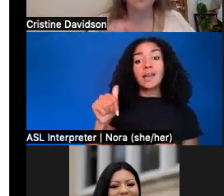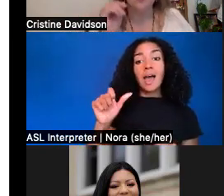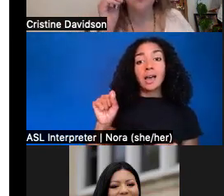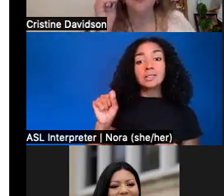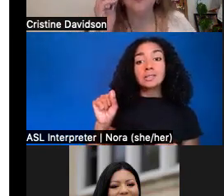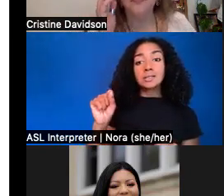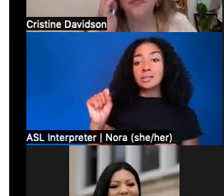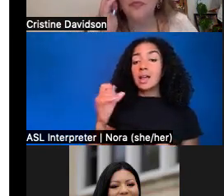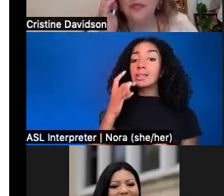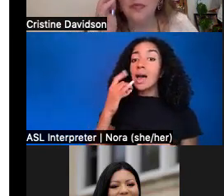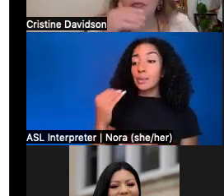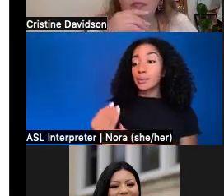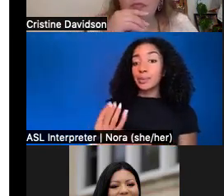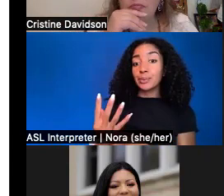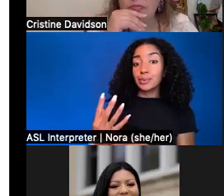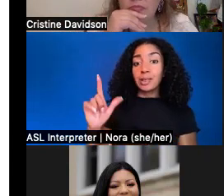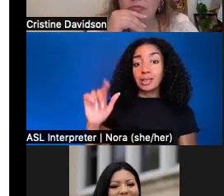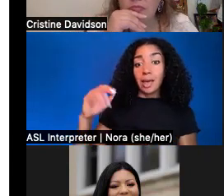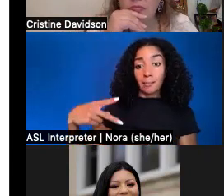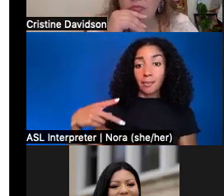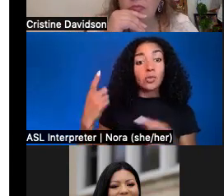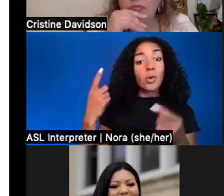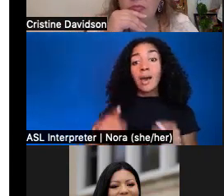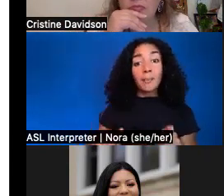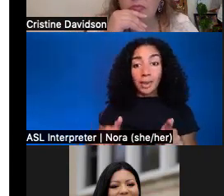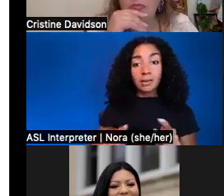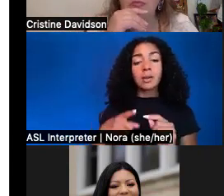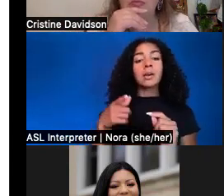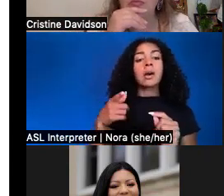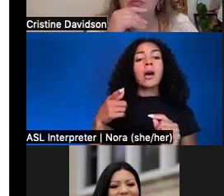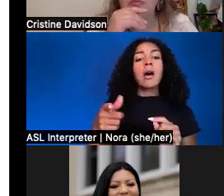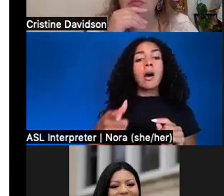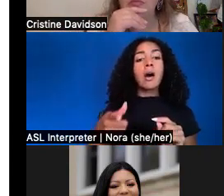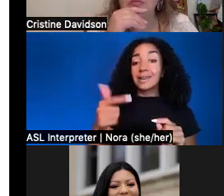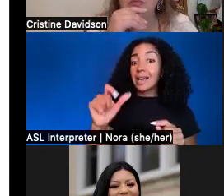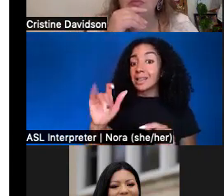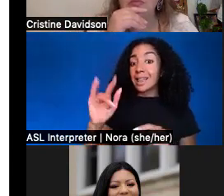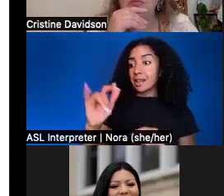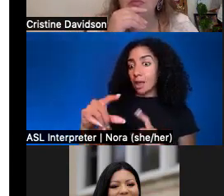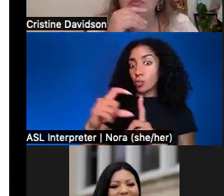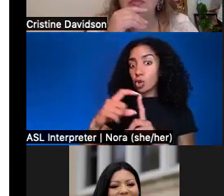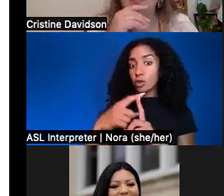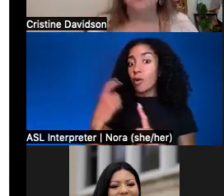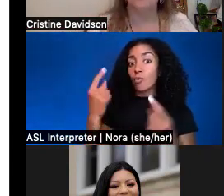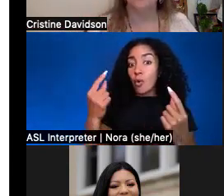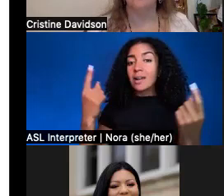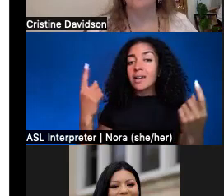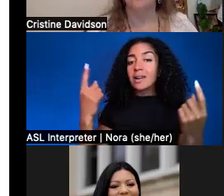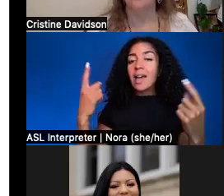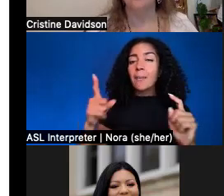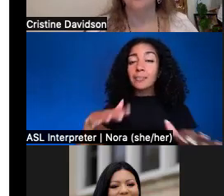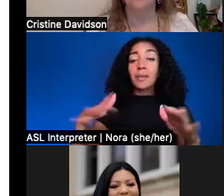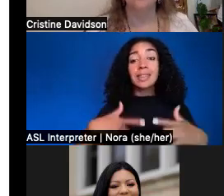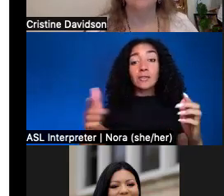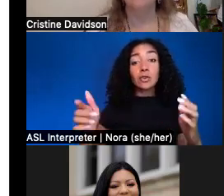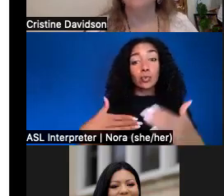lit their homes. Gaslighting comes from a man originally who was dimming the lights purposefully on his wife